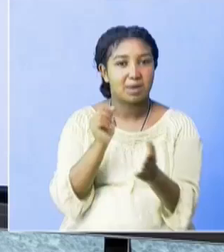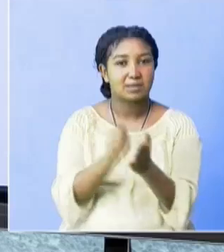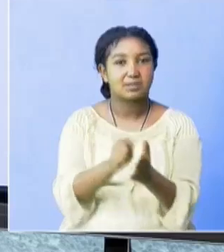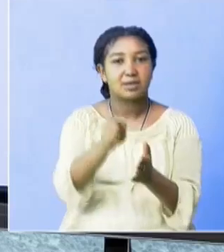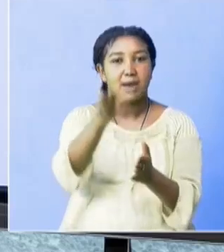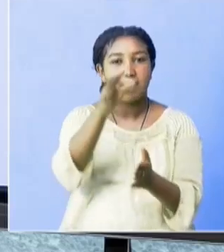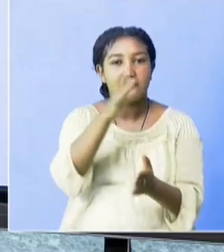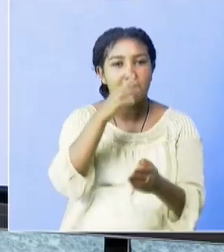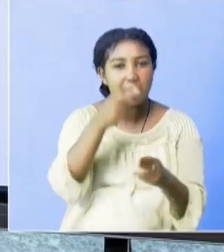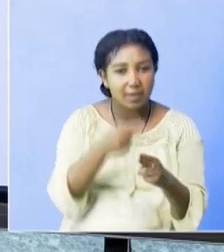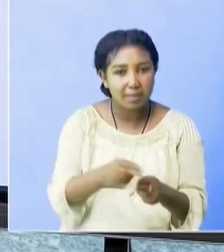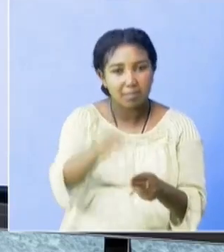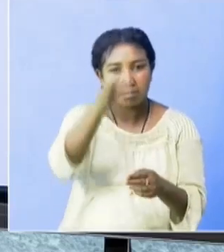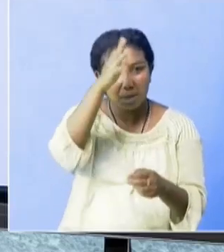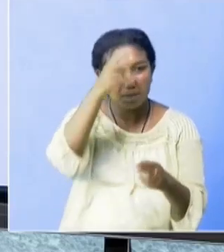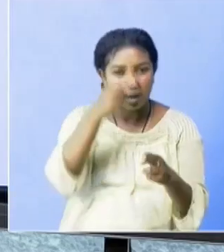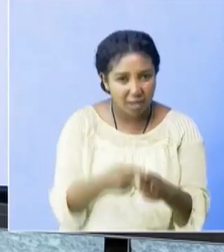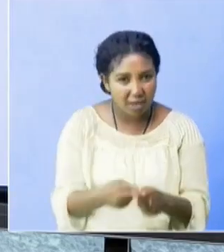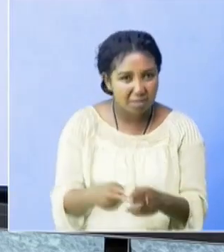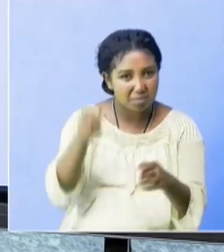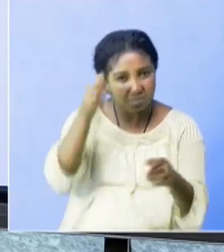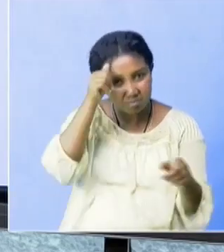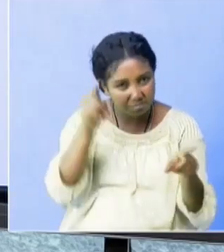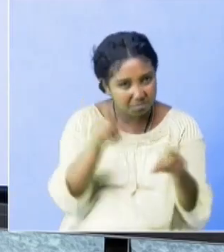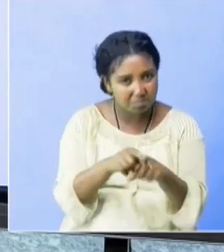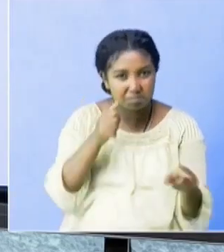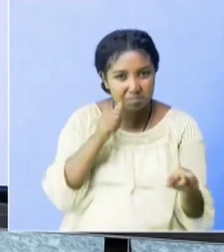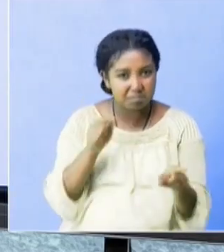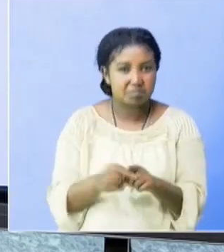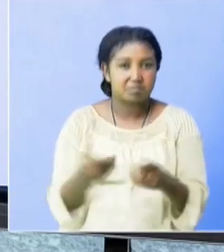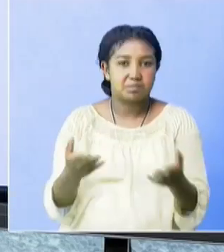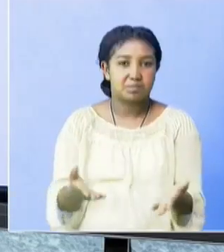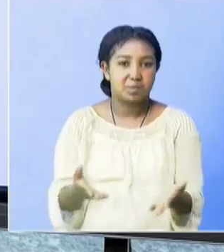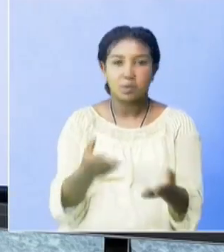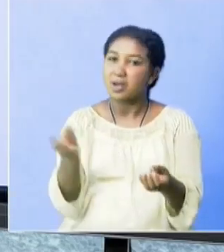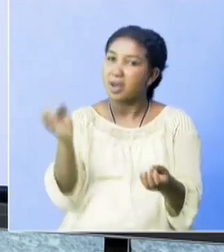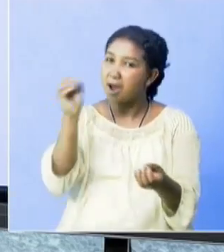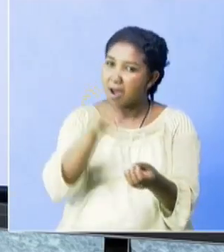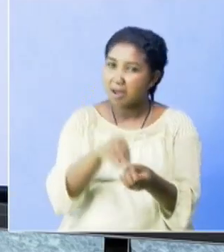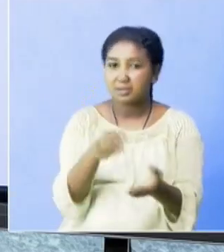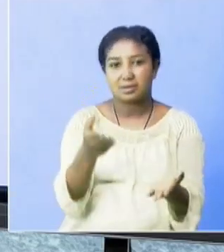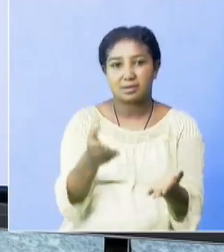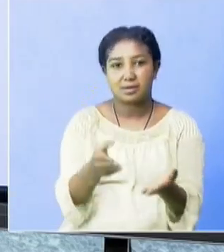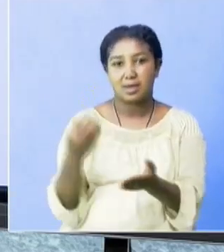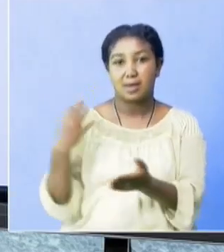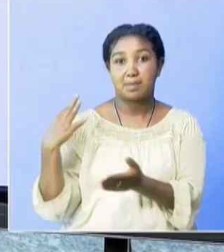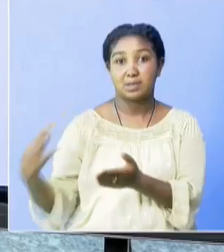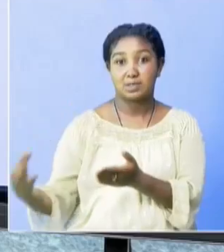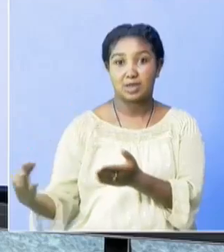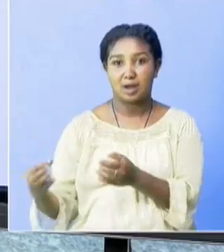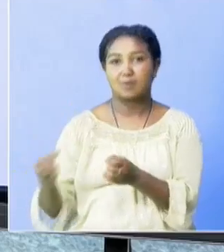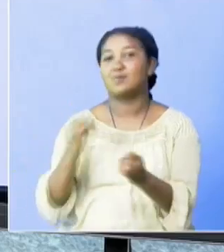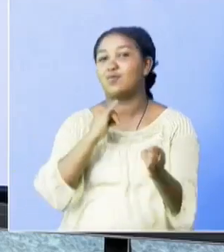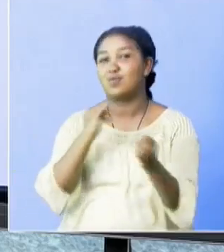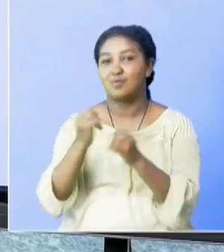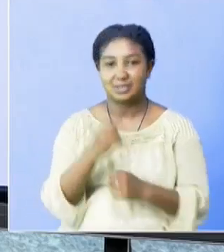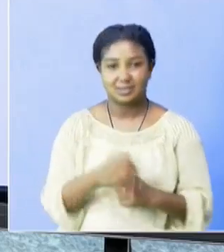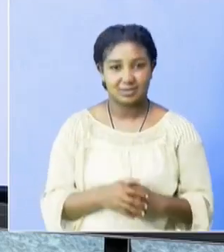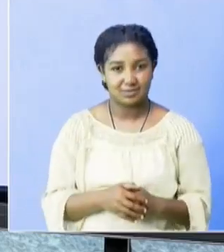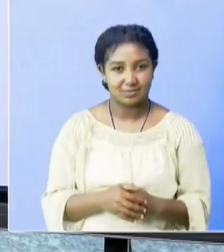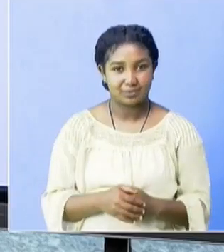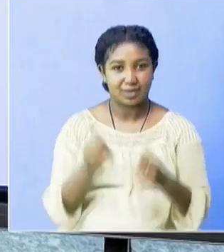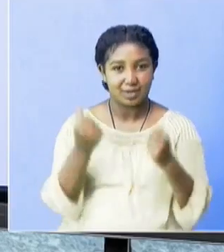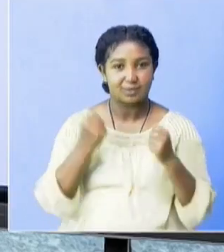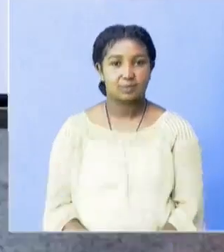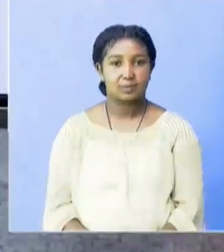your parents, your dad or your mother names. You can add as personal information. Let